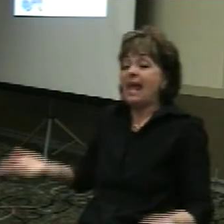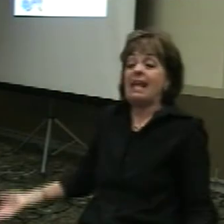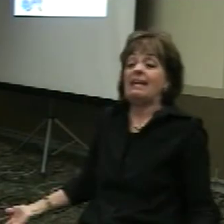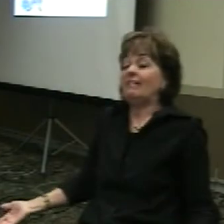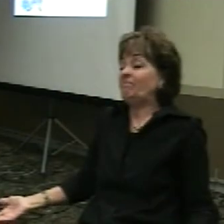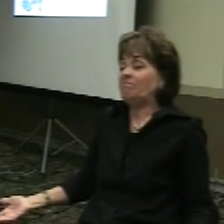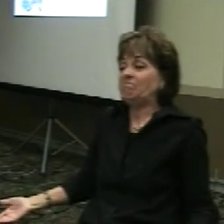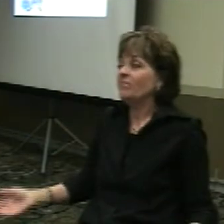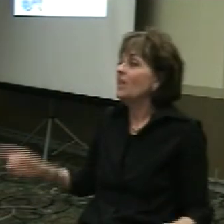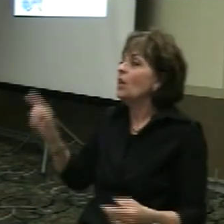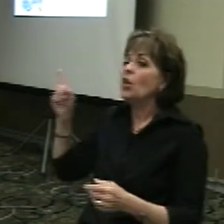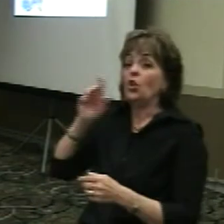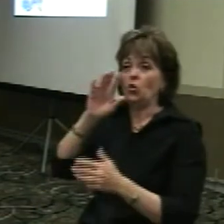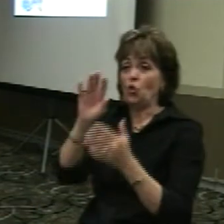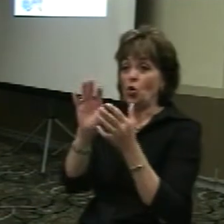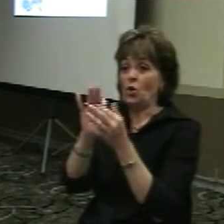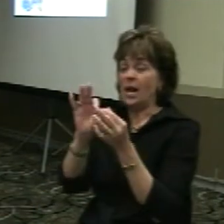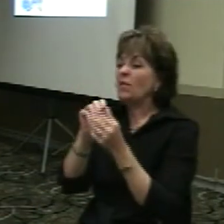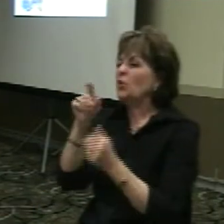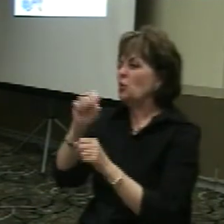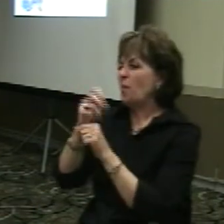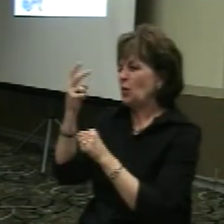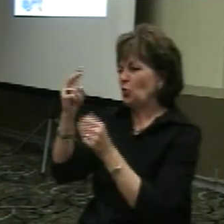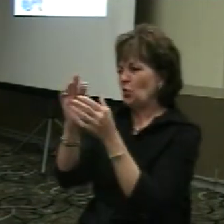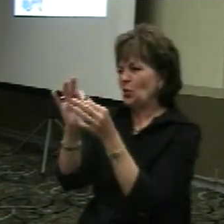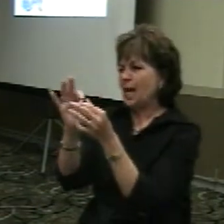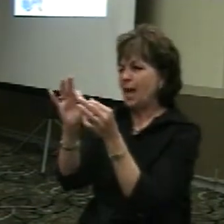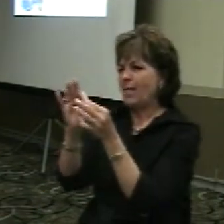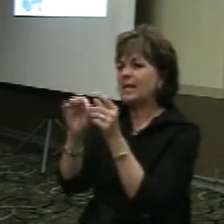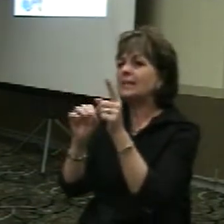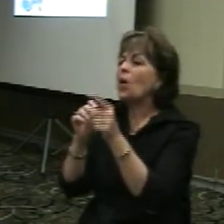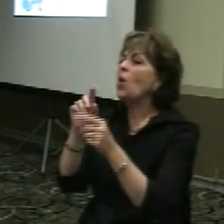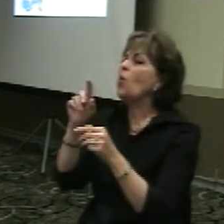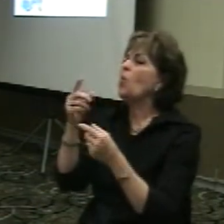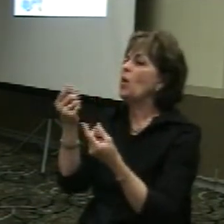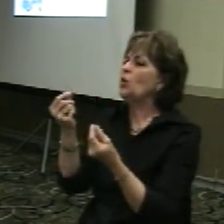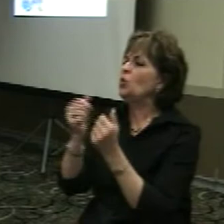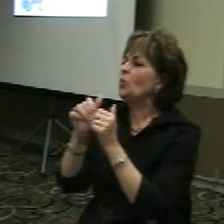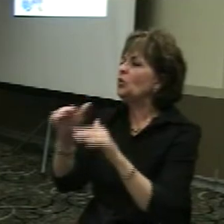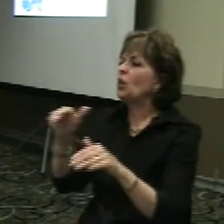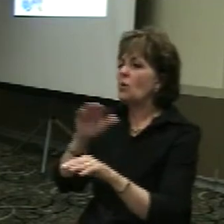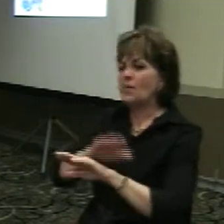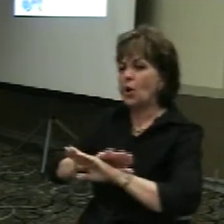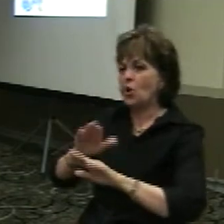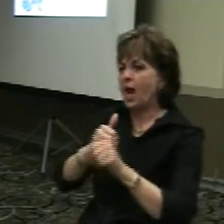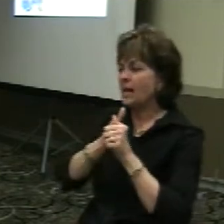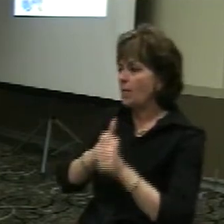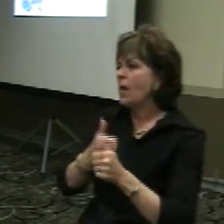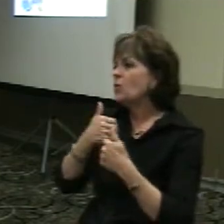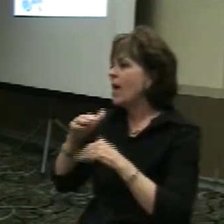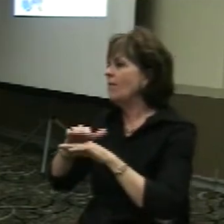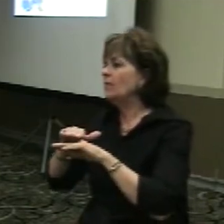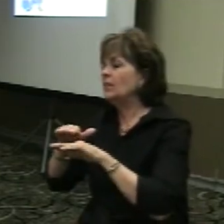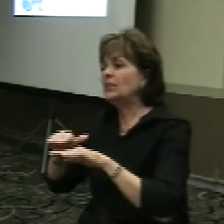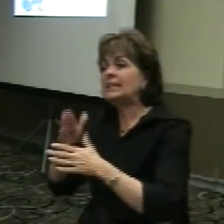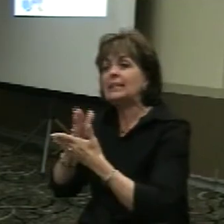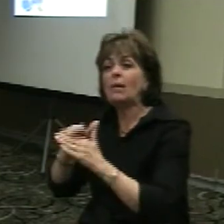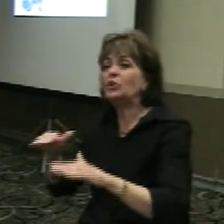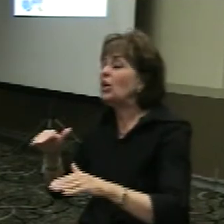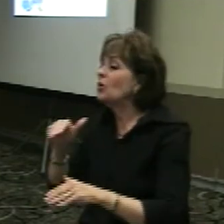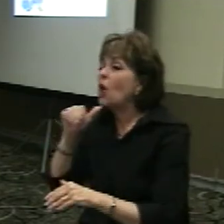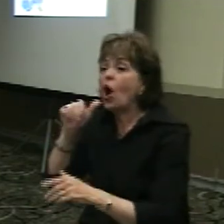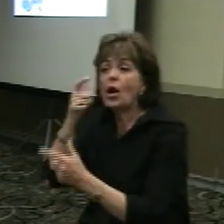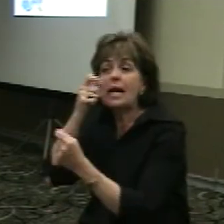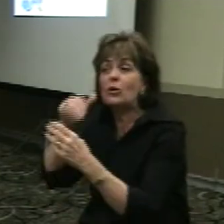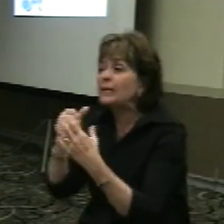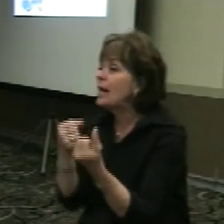Okay. Your comment, you made two comments here that are very, she said, what do you do with children who are non-compliant? You have some children who aren't interested in any